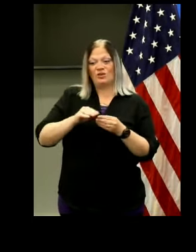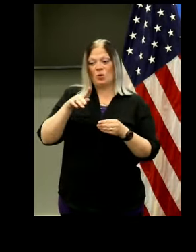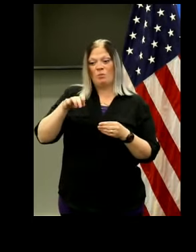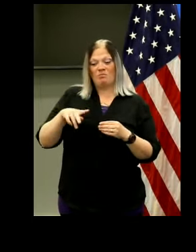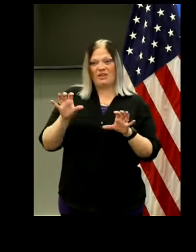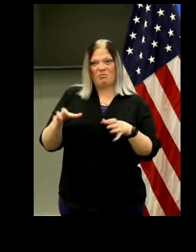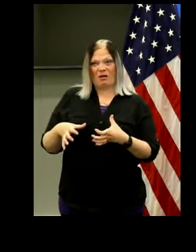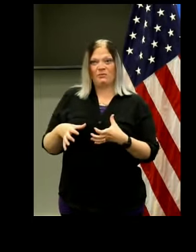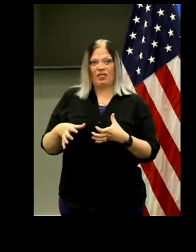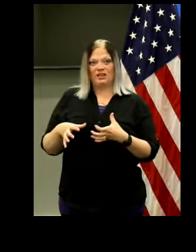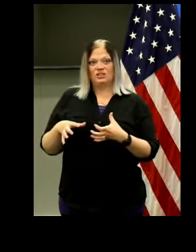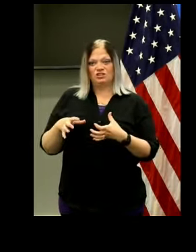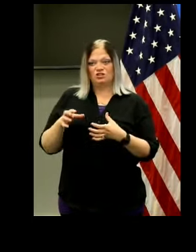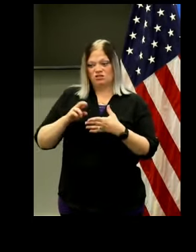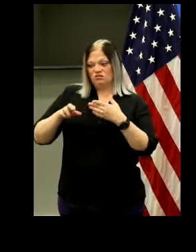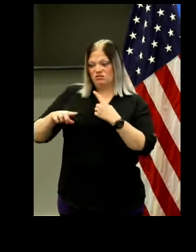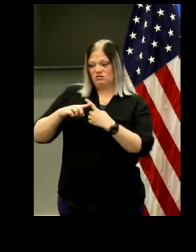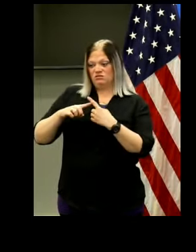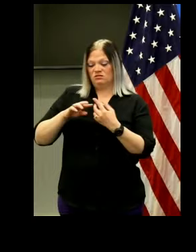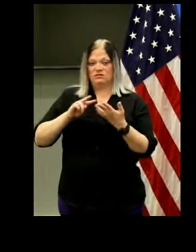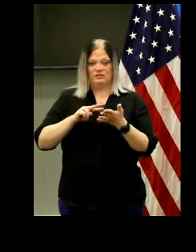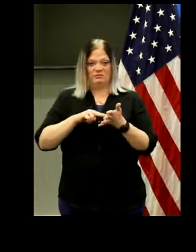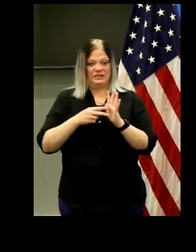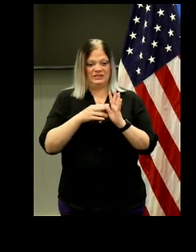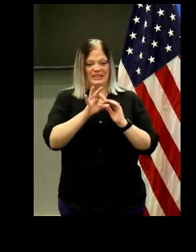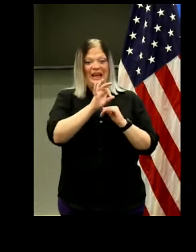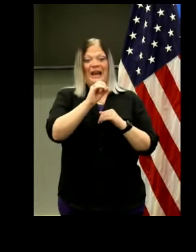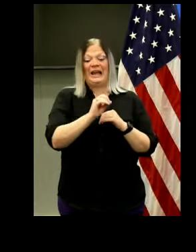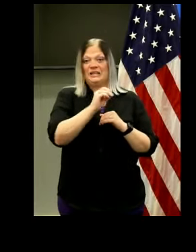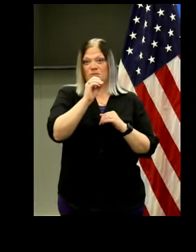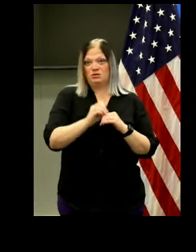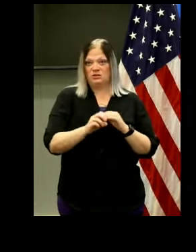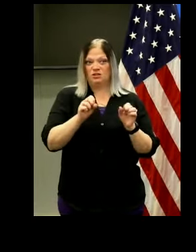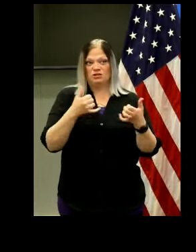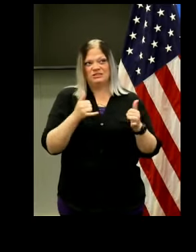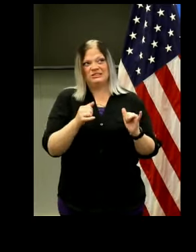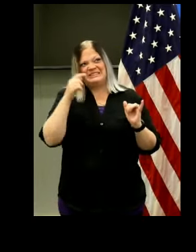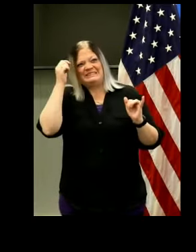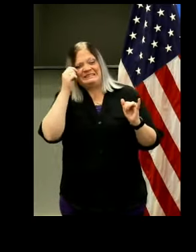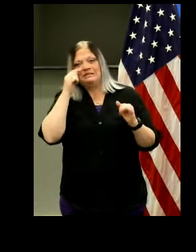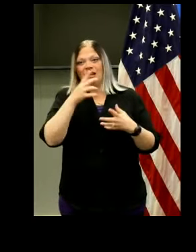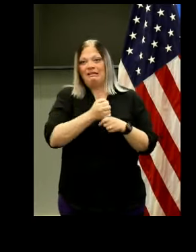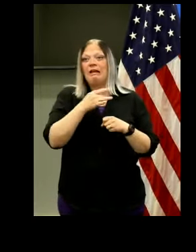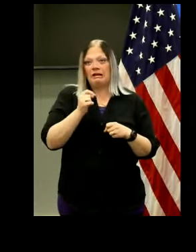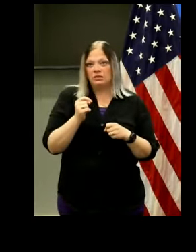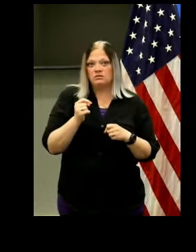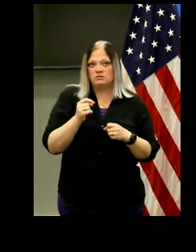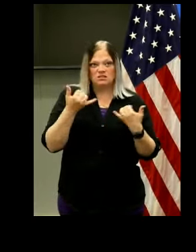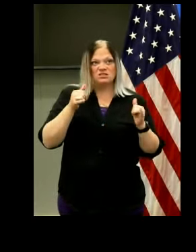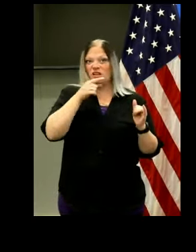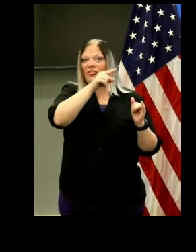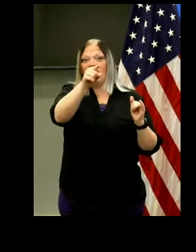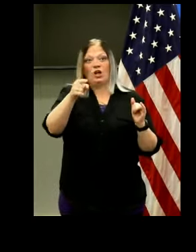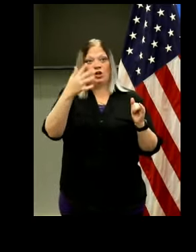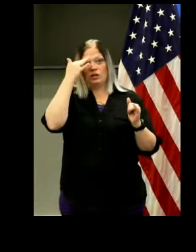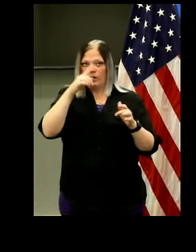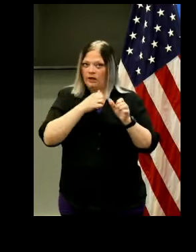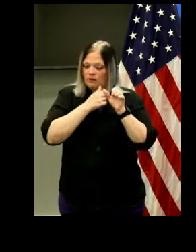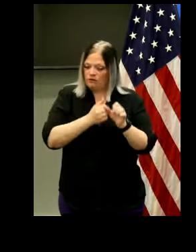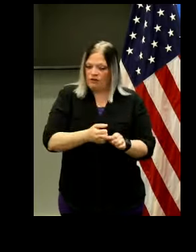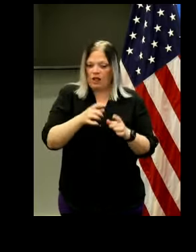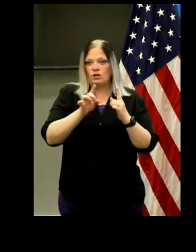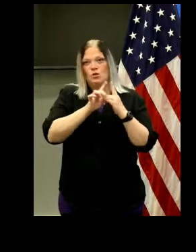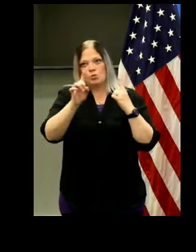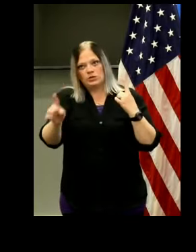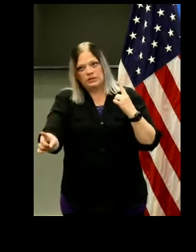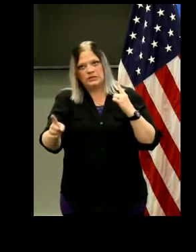tested positive for it, which means more than 90% could still theoretically contract it. It's still out there. That's why you got to follow good social